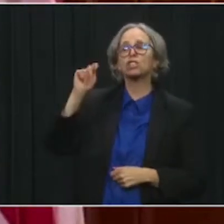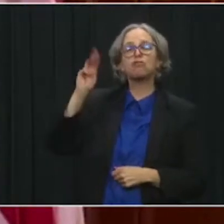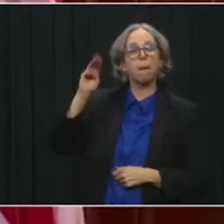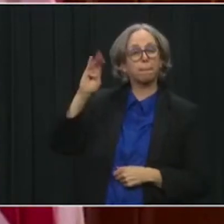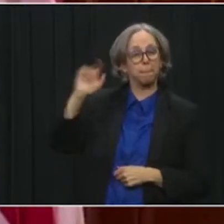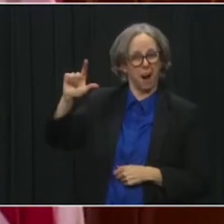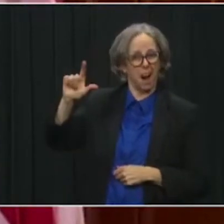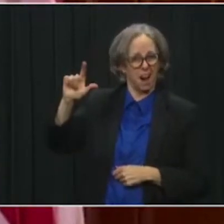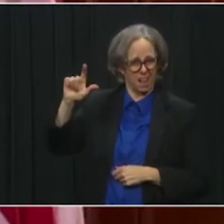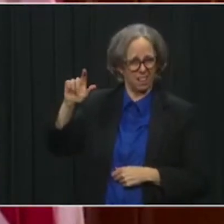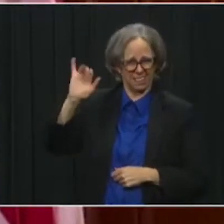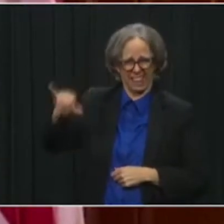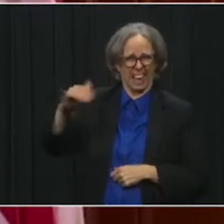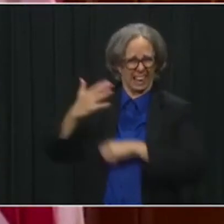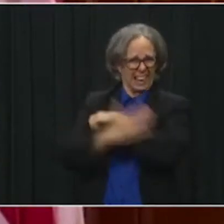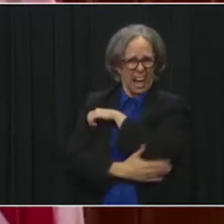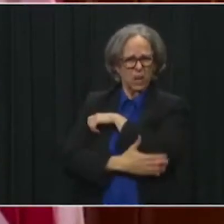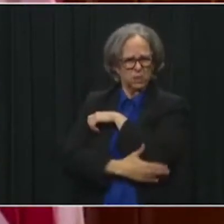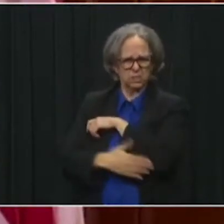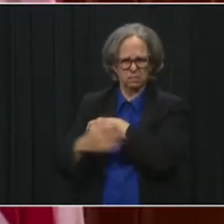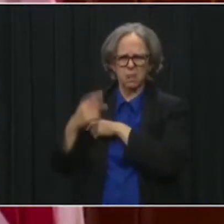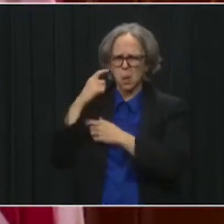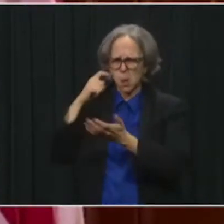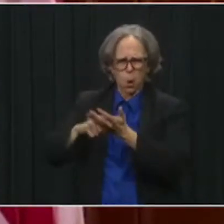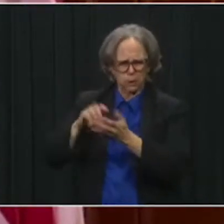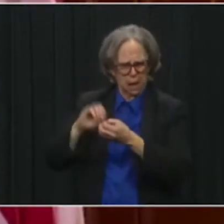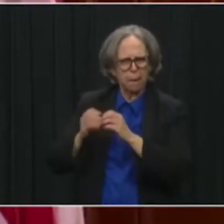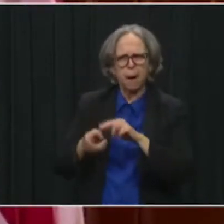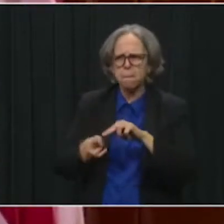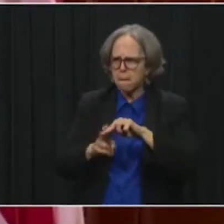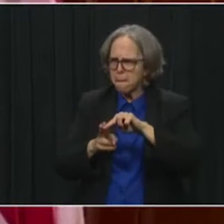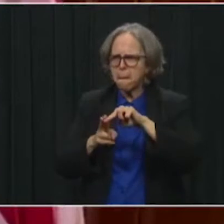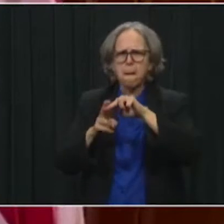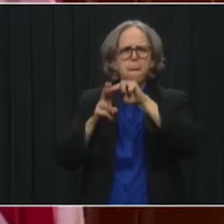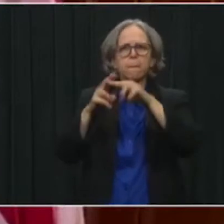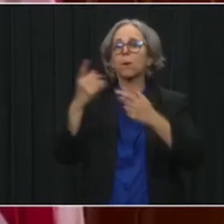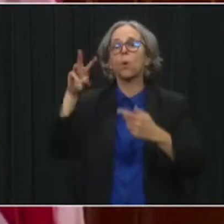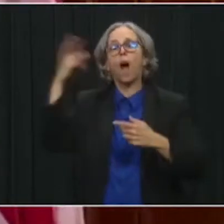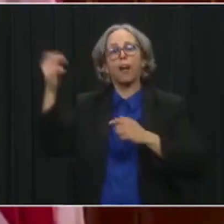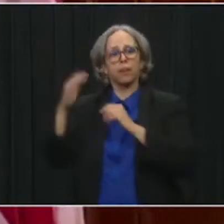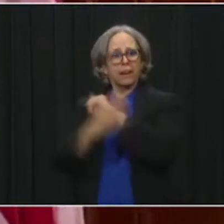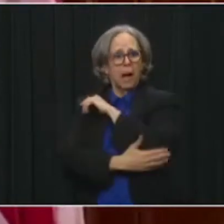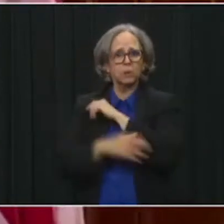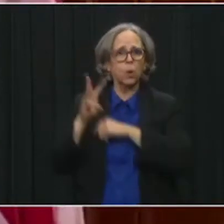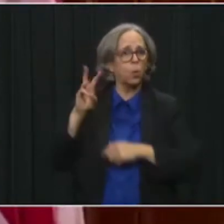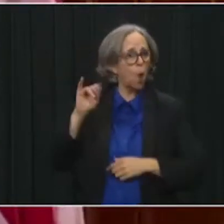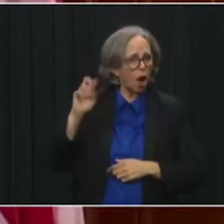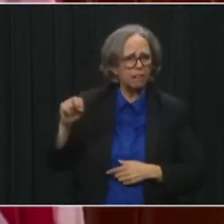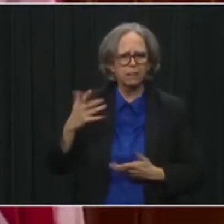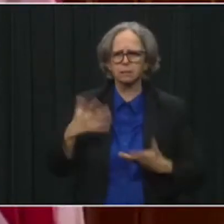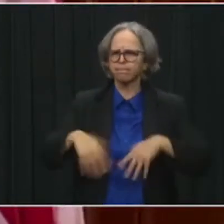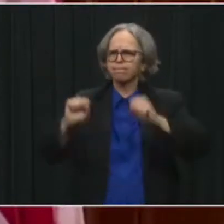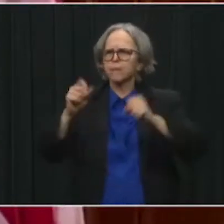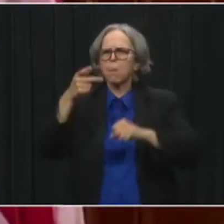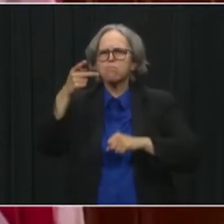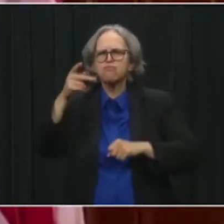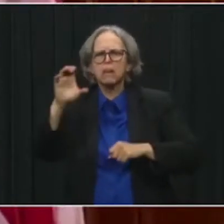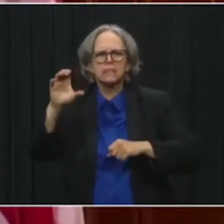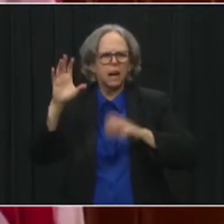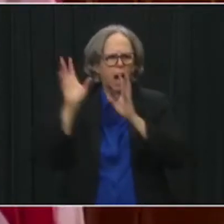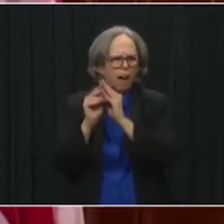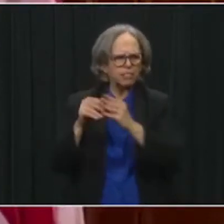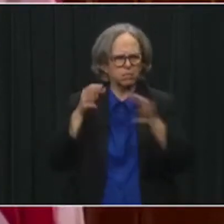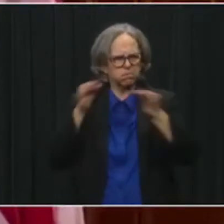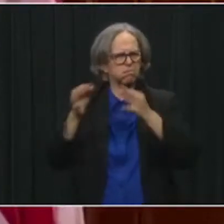noted increasing case counts. Officials held a press conference. They talked about the importance of vaccinations and explaining how residents could easily get